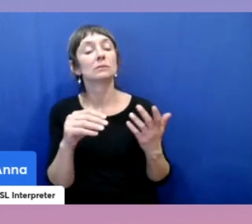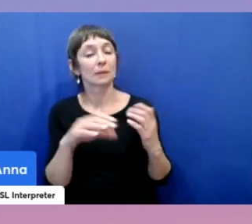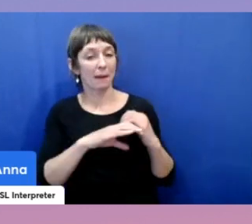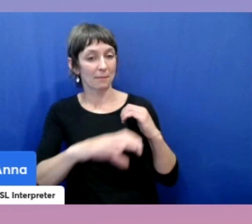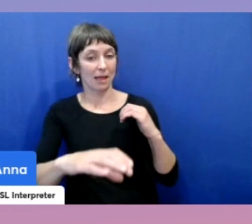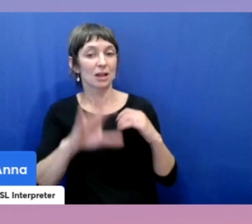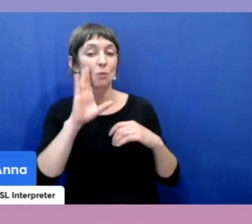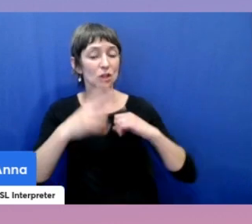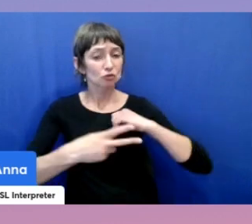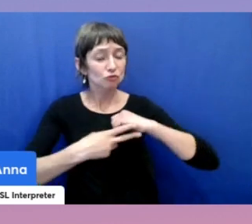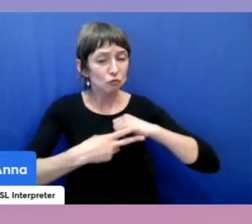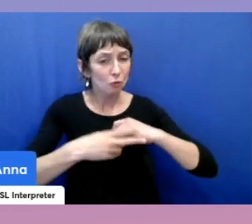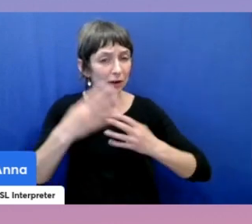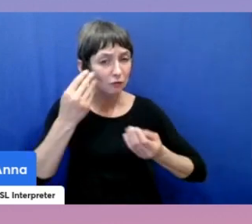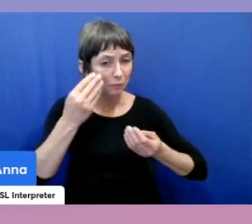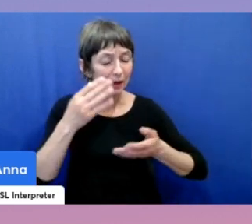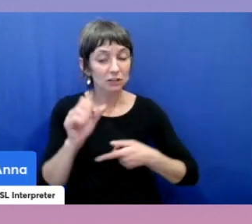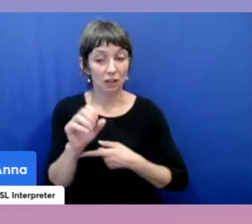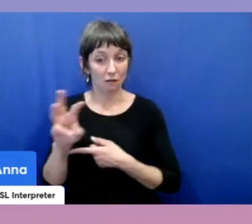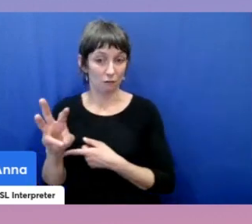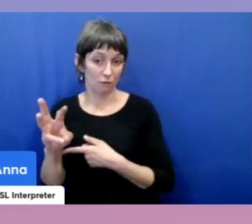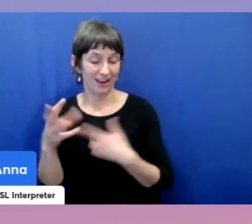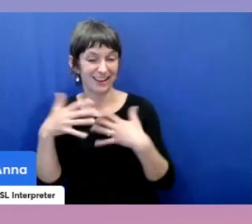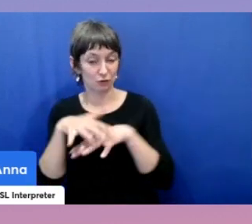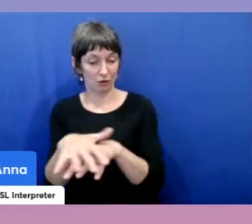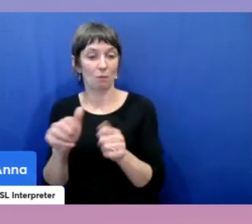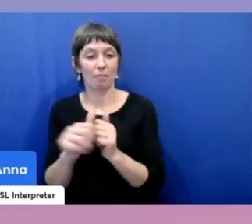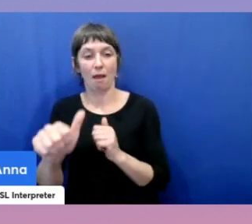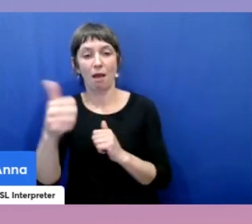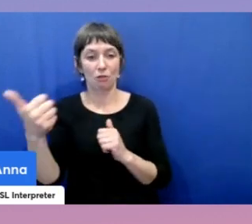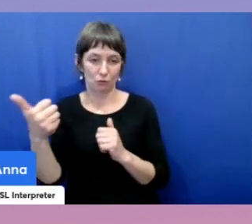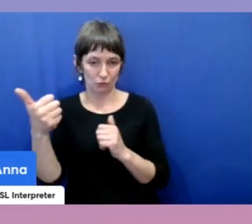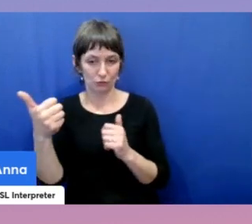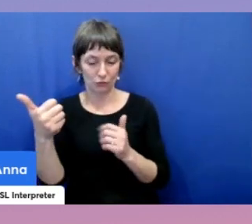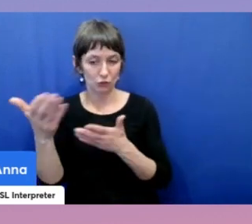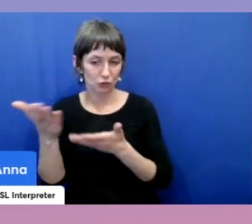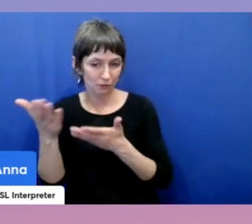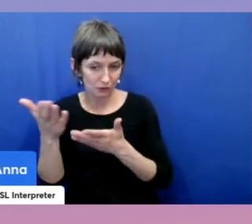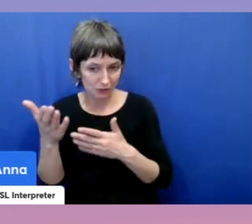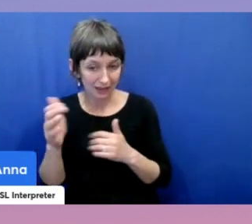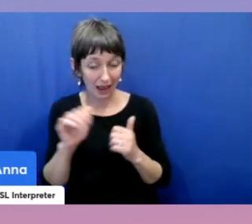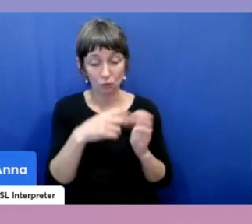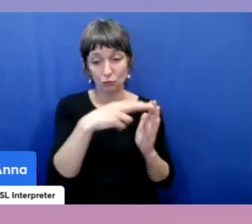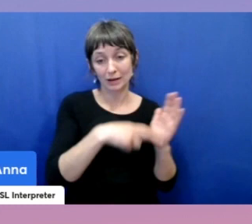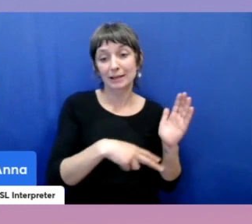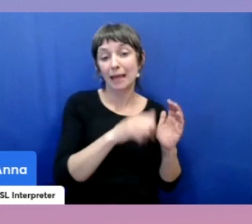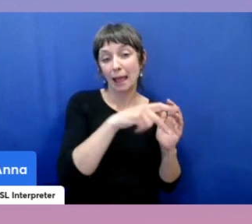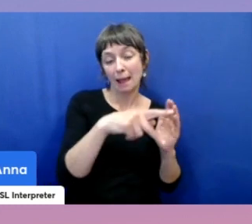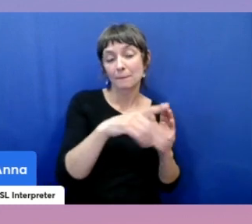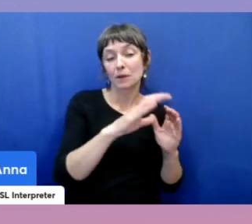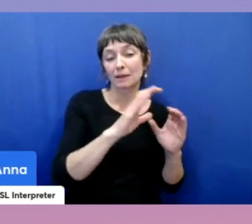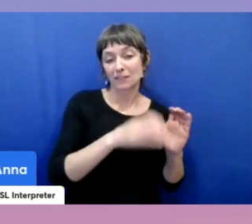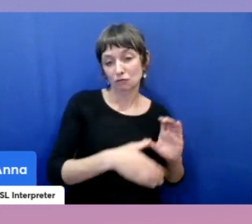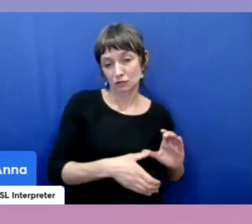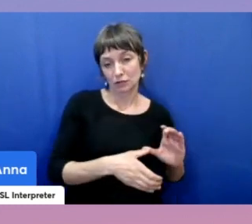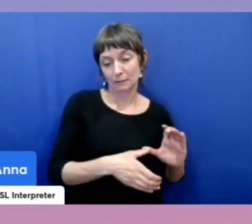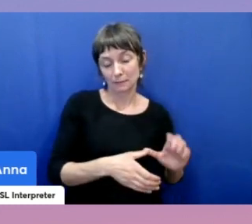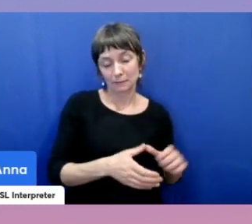store information, the software integrated with other service by read the application configuration,